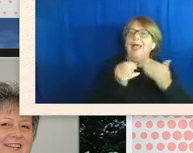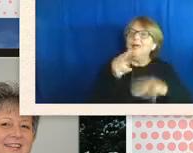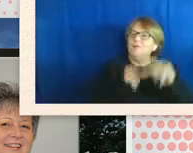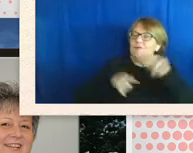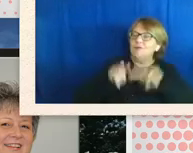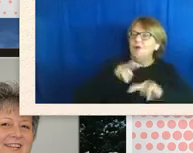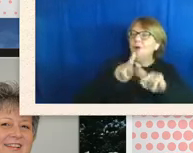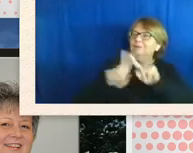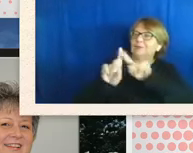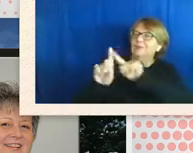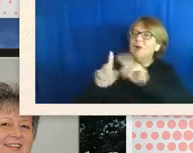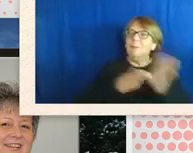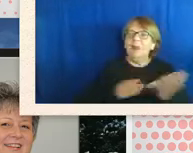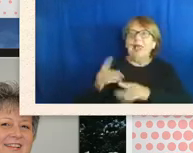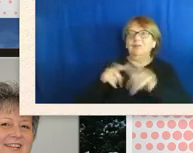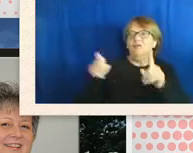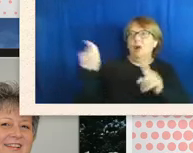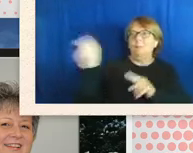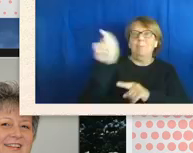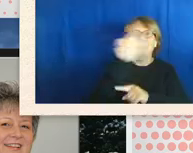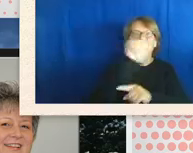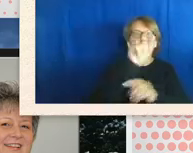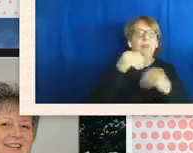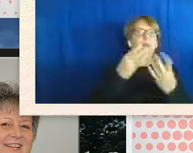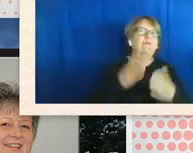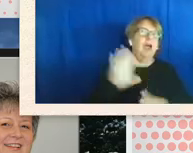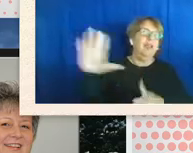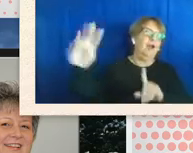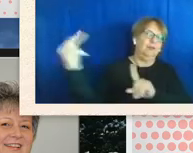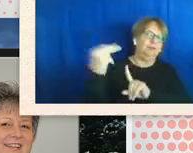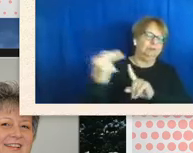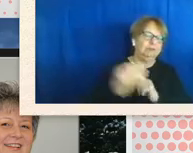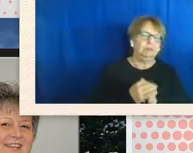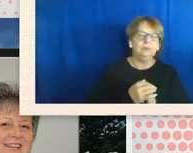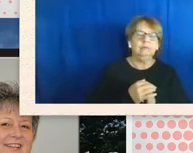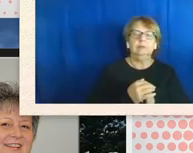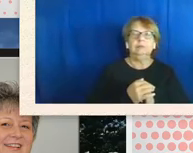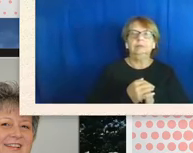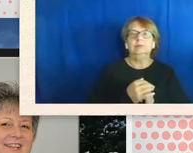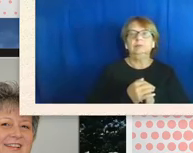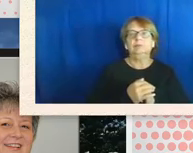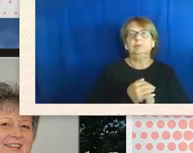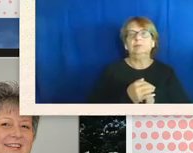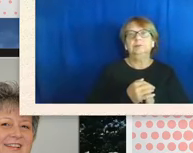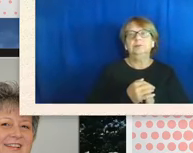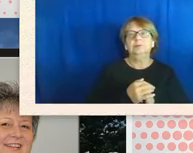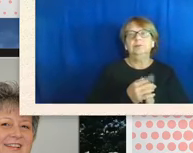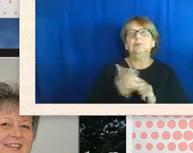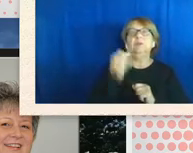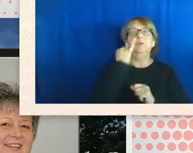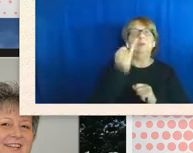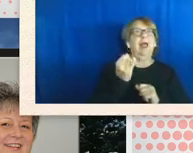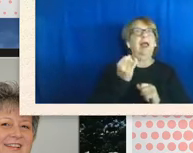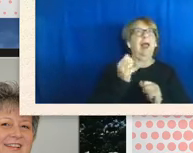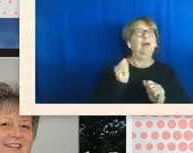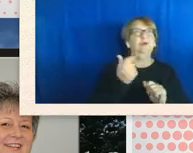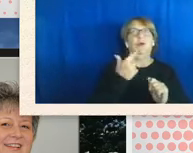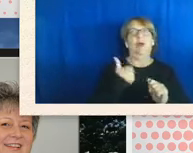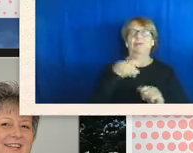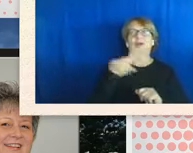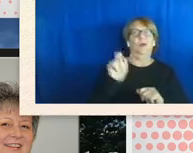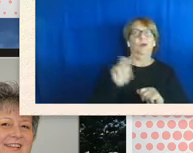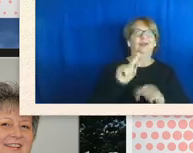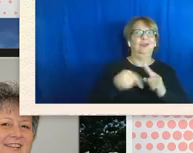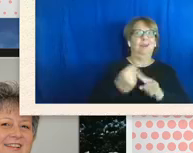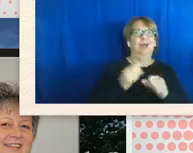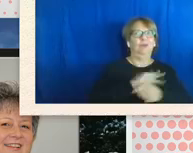ADT provider standpoint. We've gotten quite a few questions, as you can imagine. We all have questions about COVID-19. And